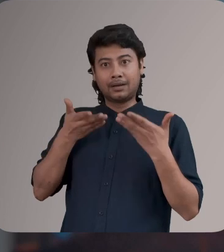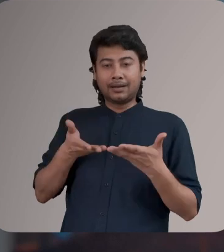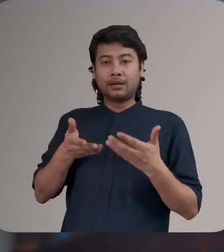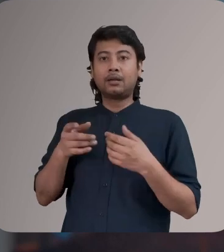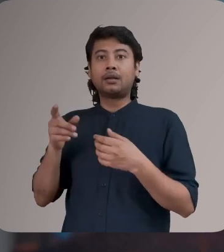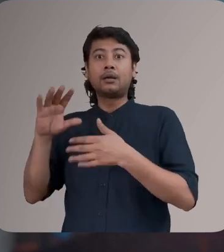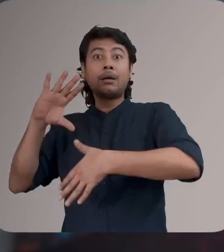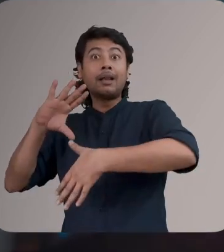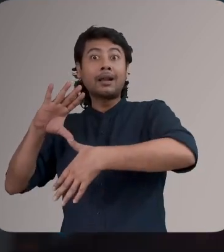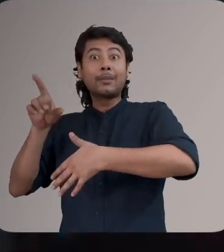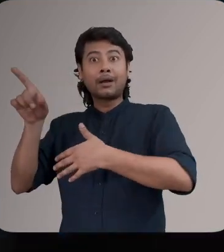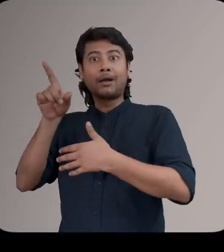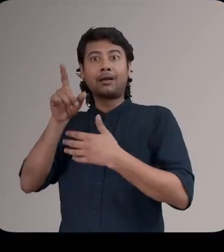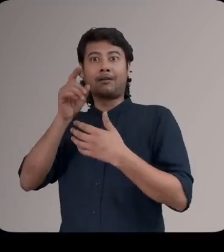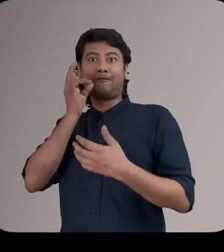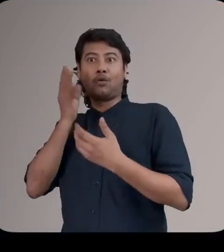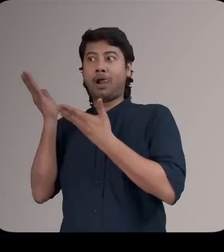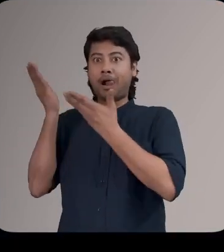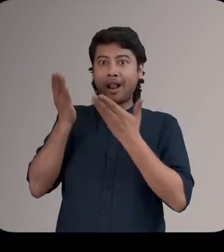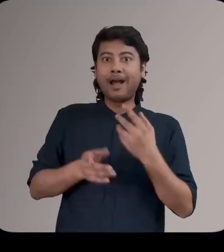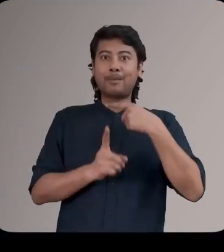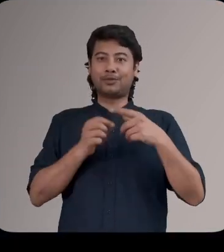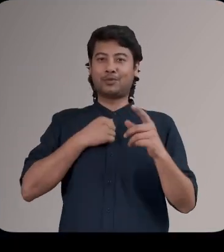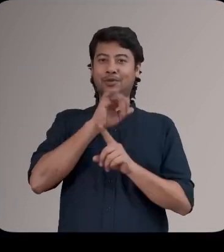pineapple traveled from the Americas to the east.